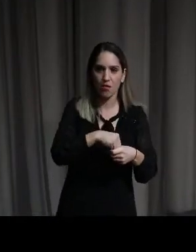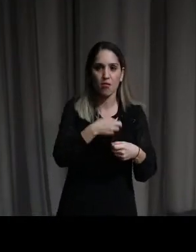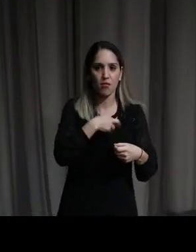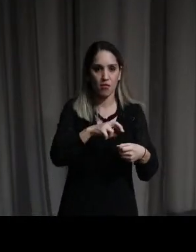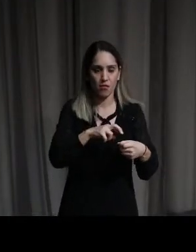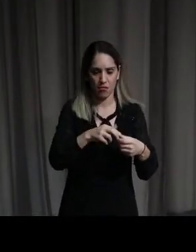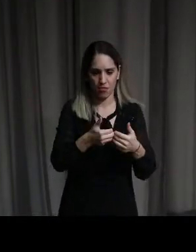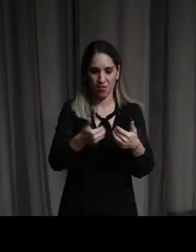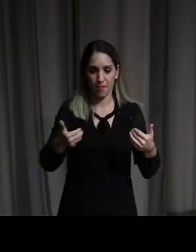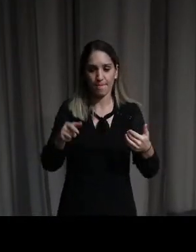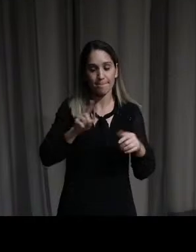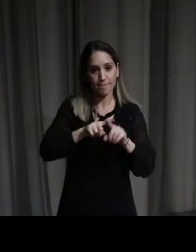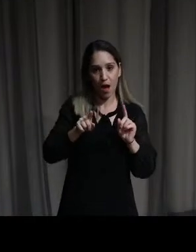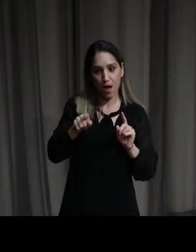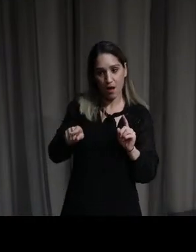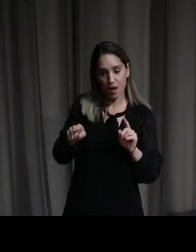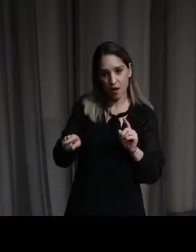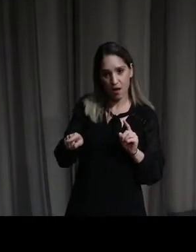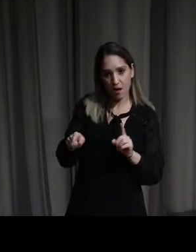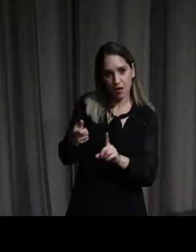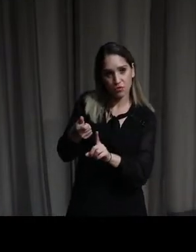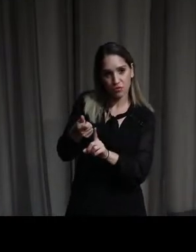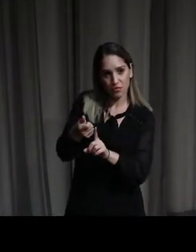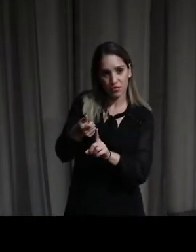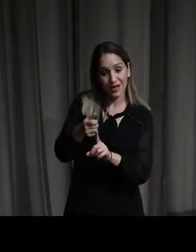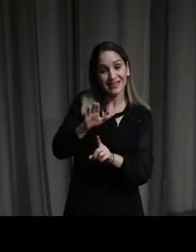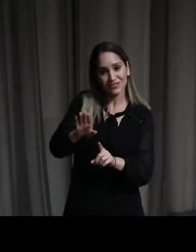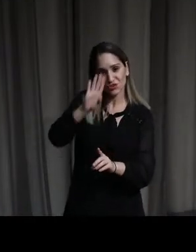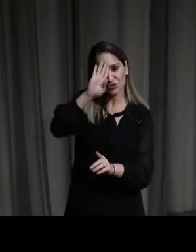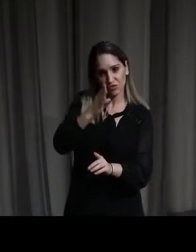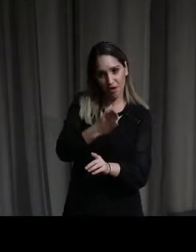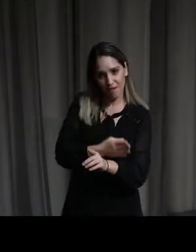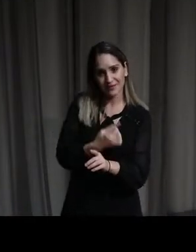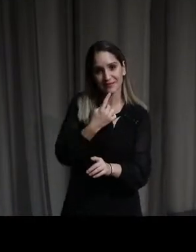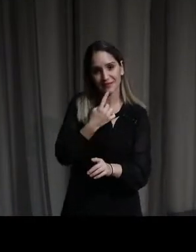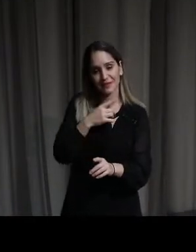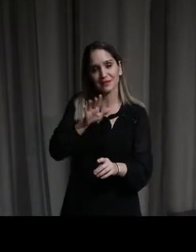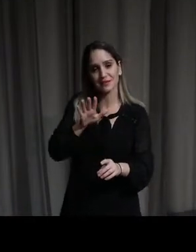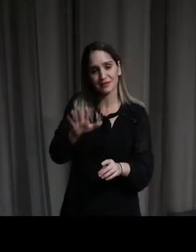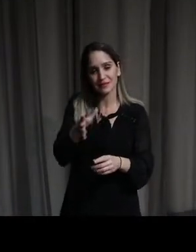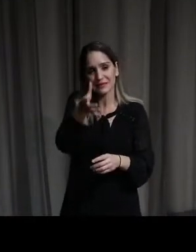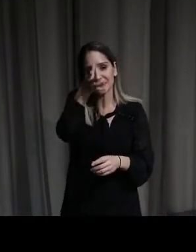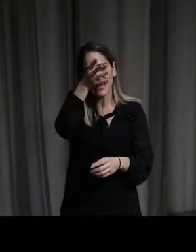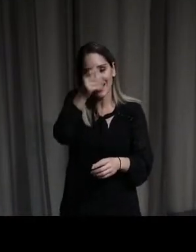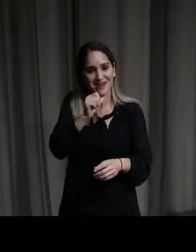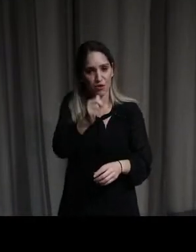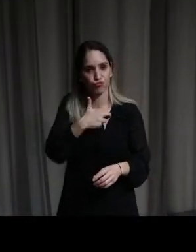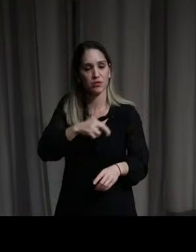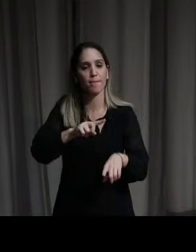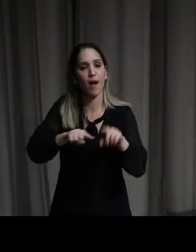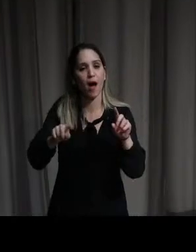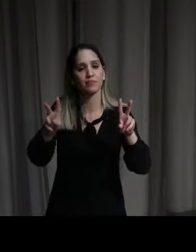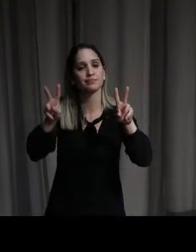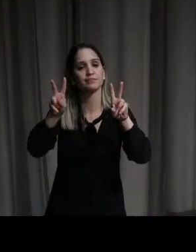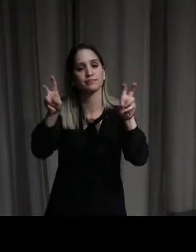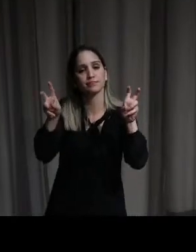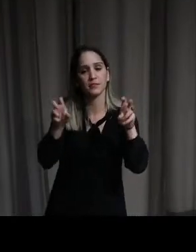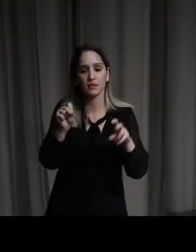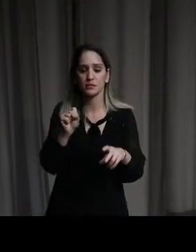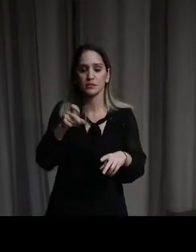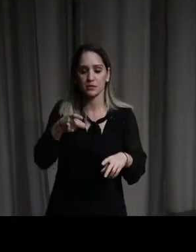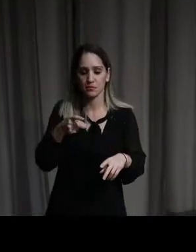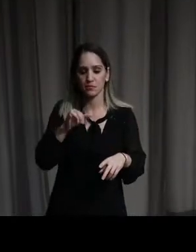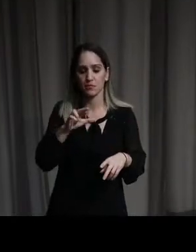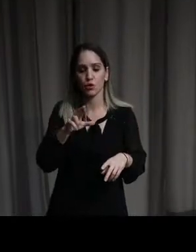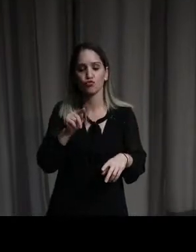spiritual way, Alejandro has suggested that his father was spiritual in his own way. And so that these friendships that